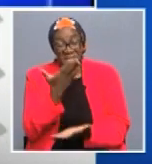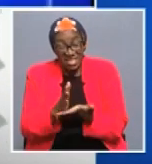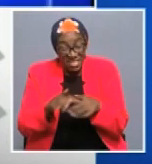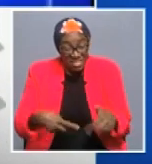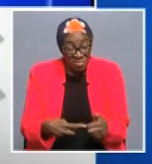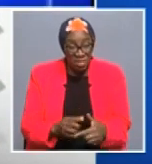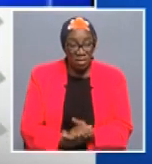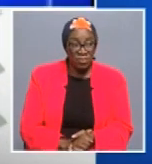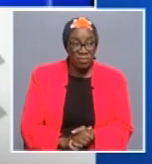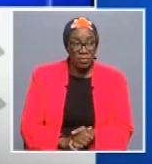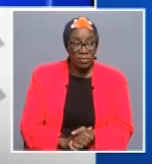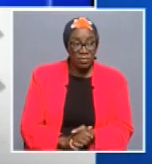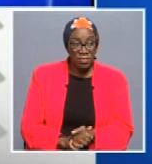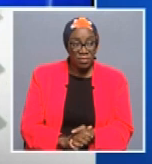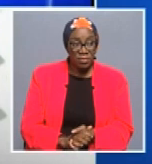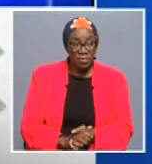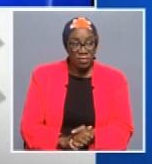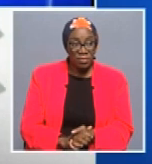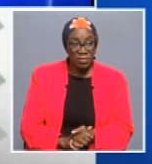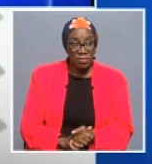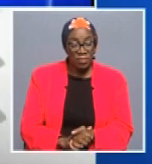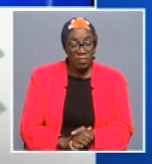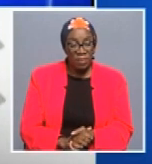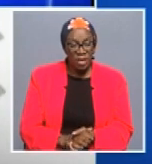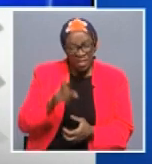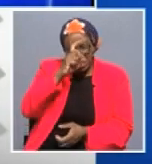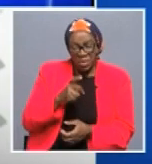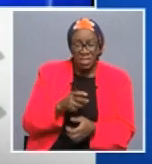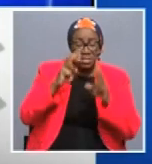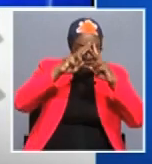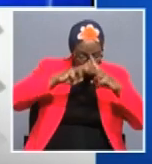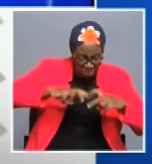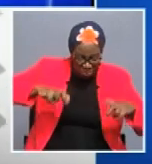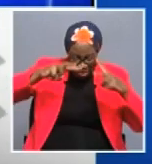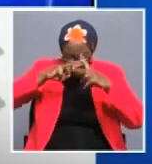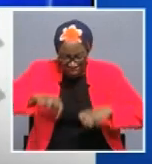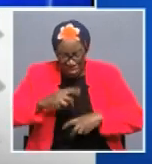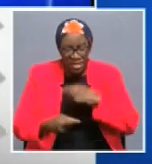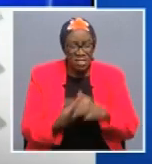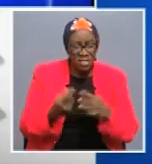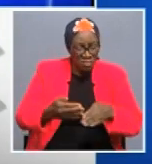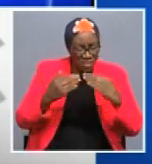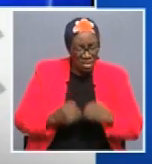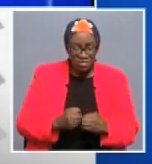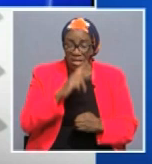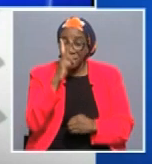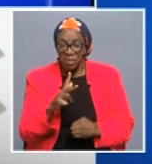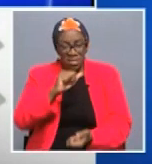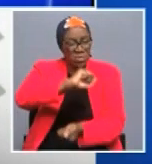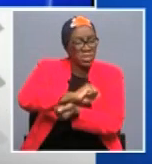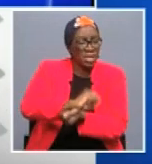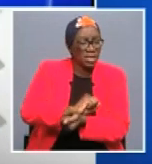don't investigations sometimes take place after the suspect has been arrested? Doesn't that happen in some